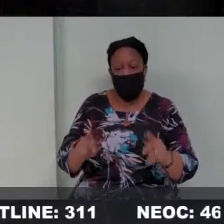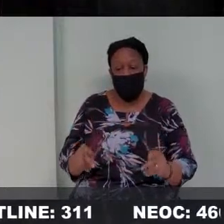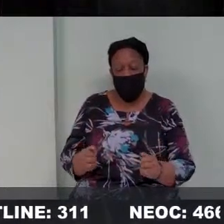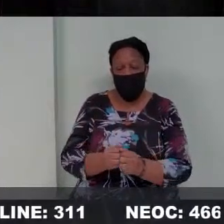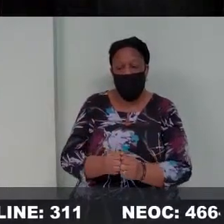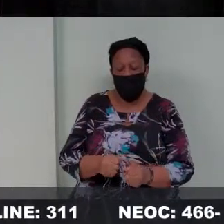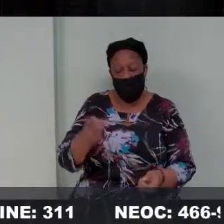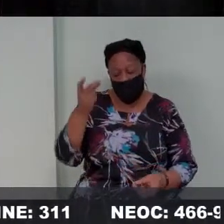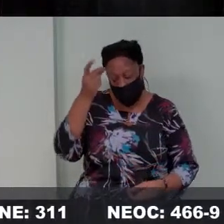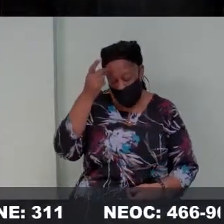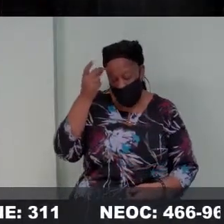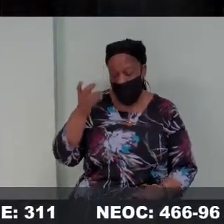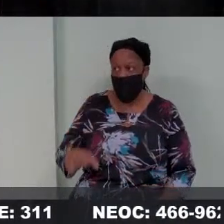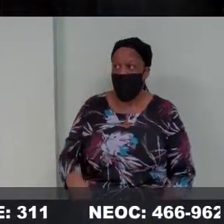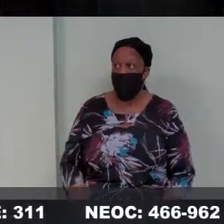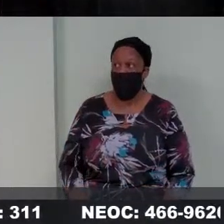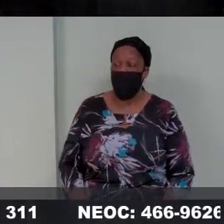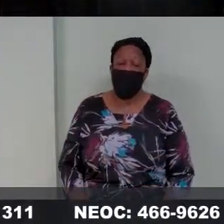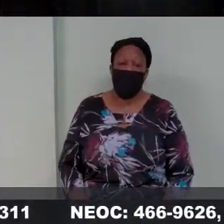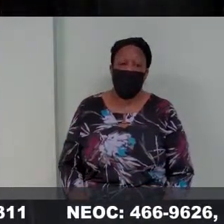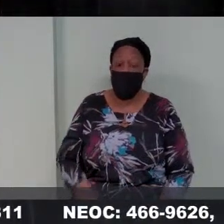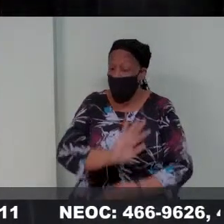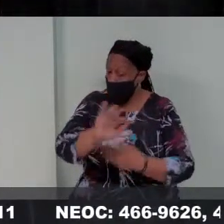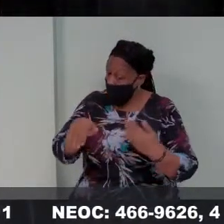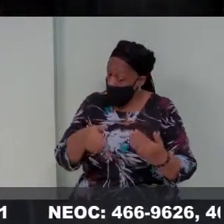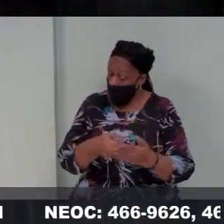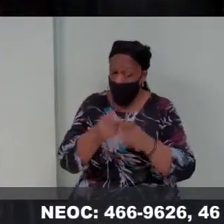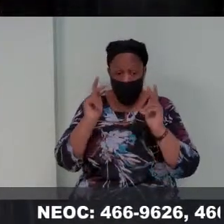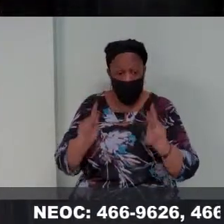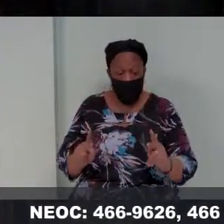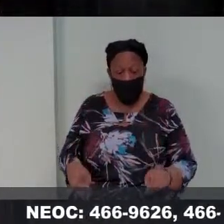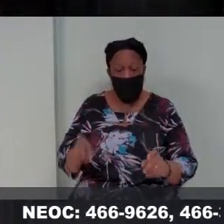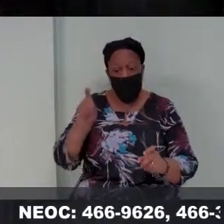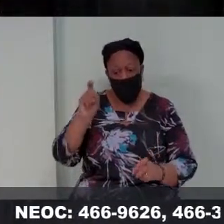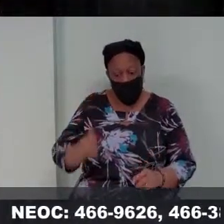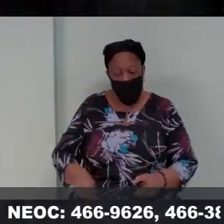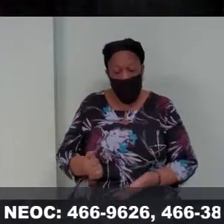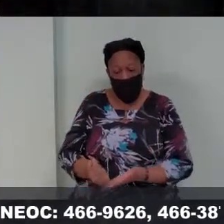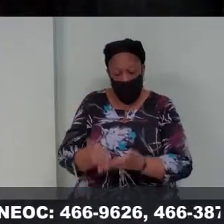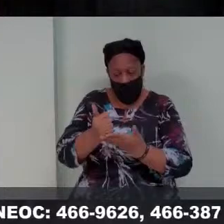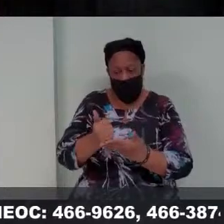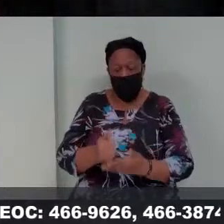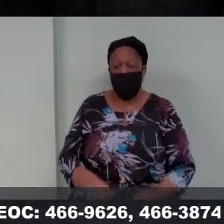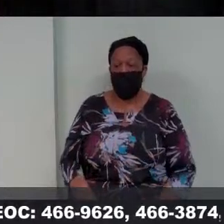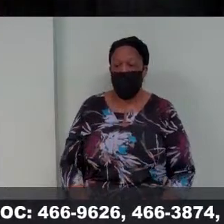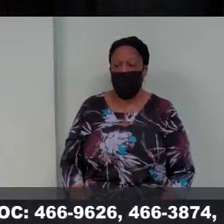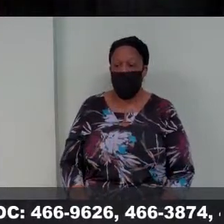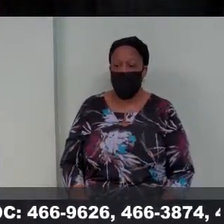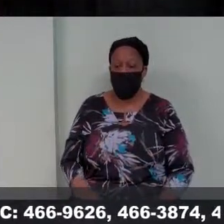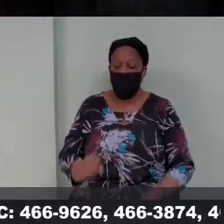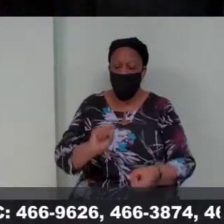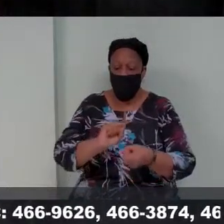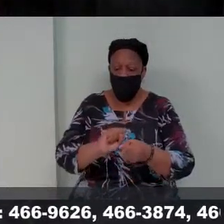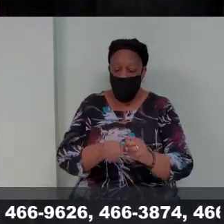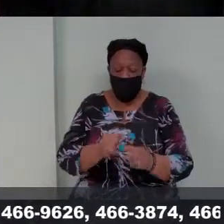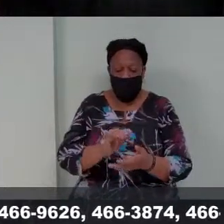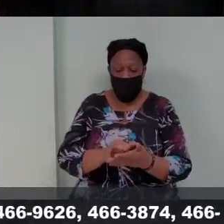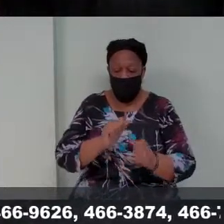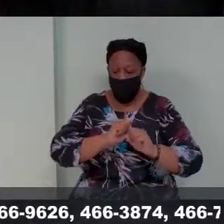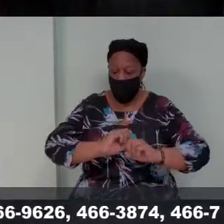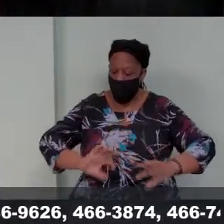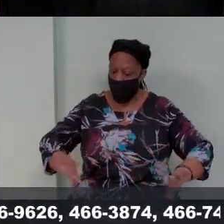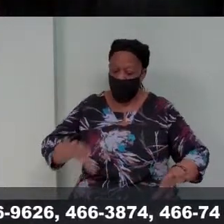we continue our all-of-a-society approach to combating the spread of the virus. We ask that you do your part by